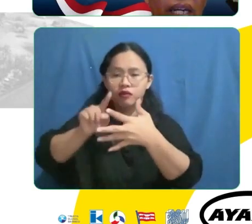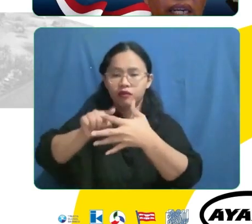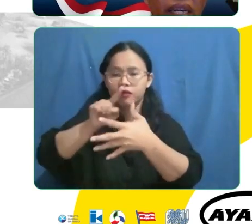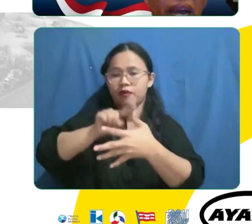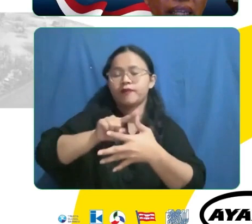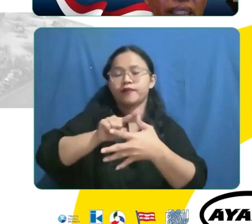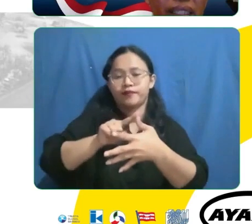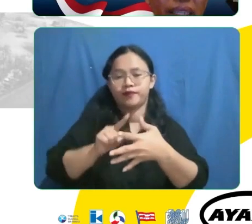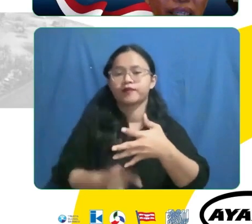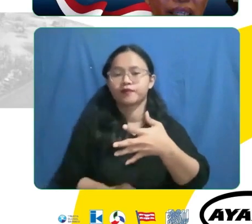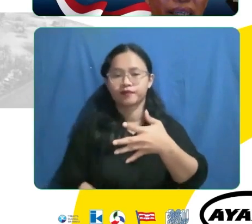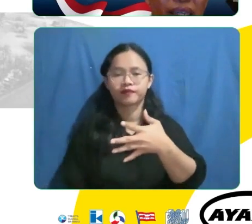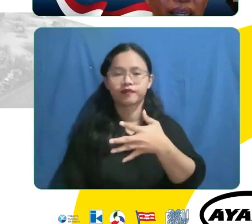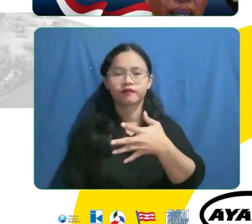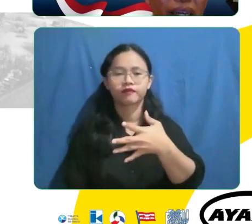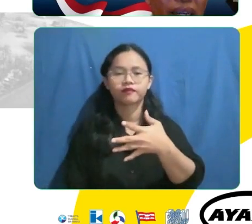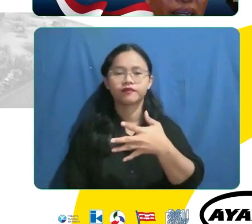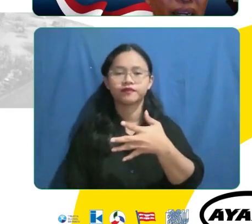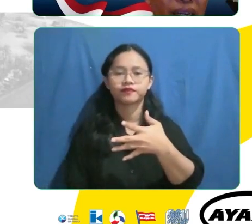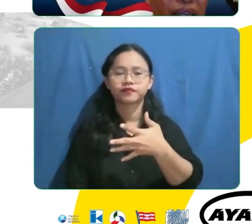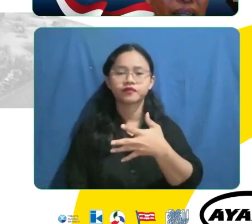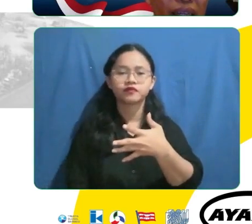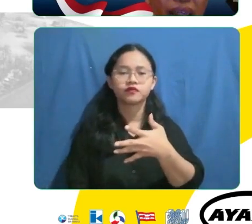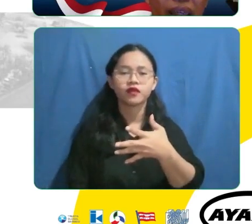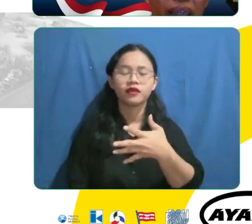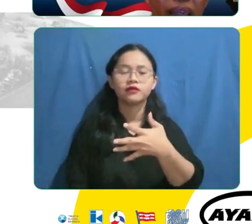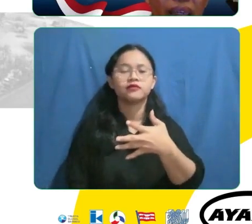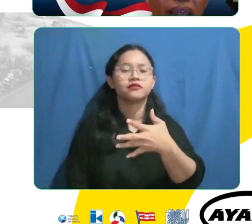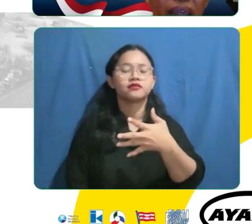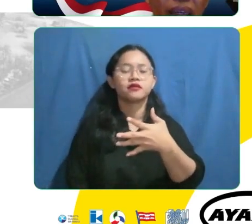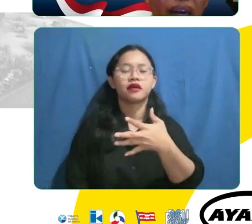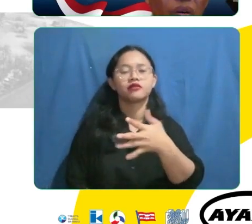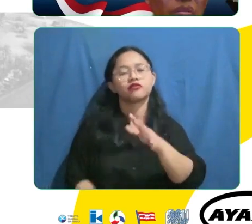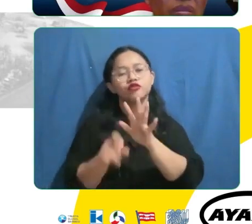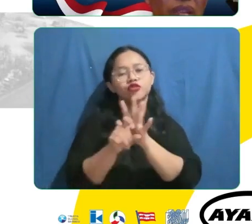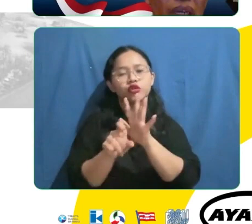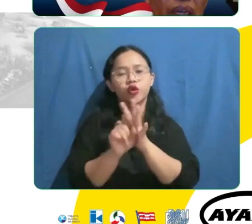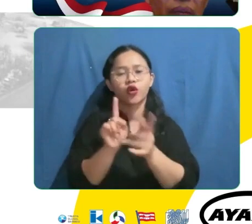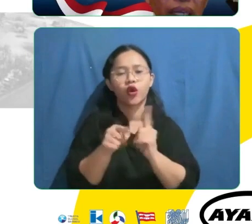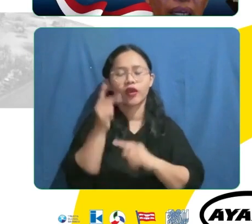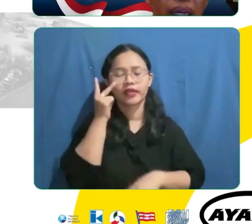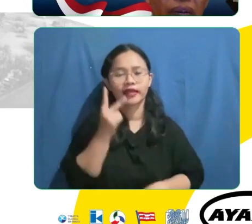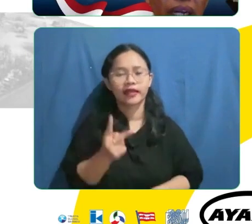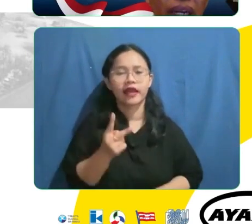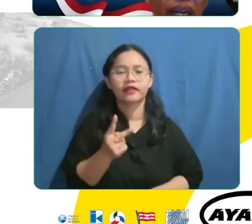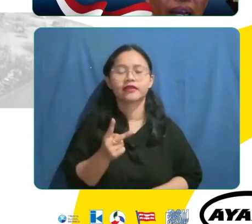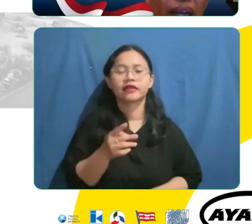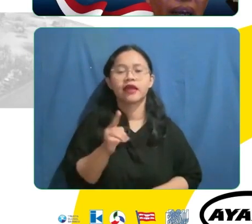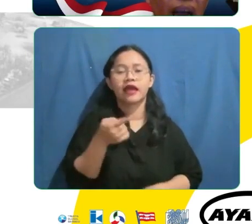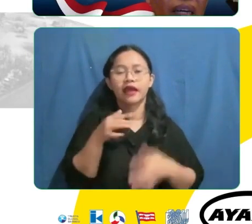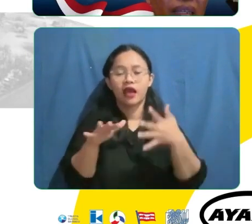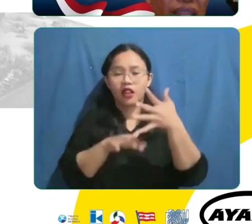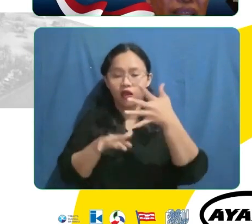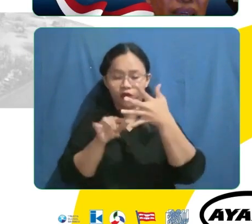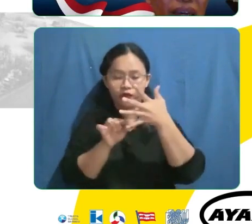range index, and the low with the green